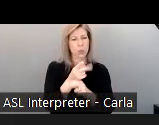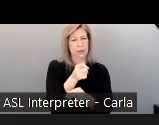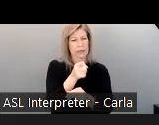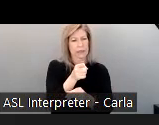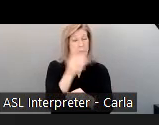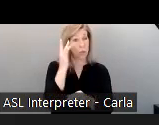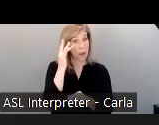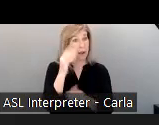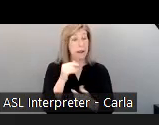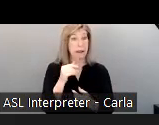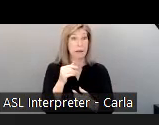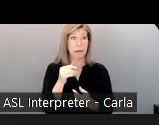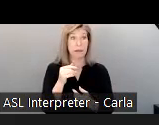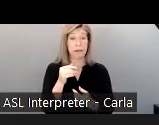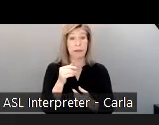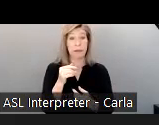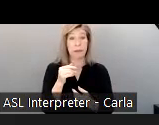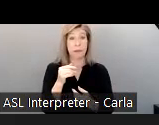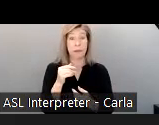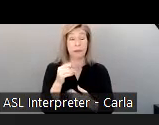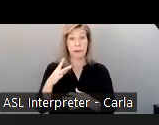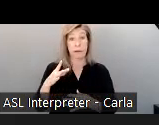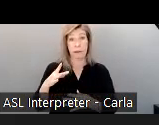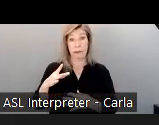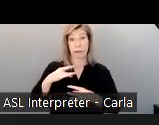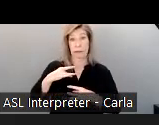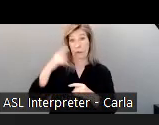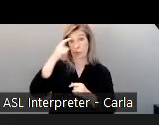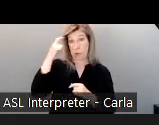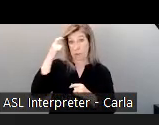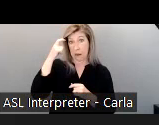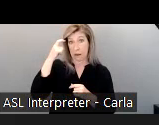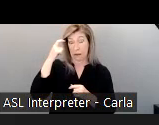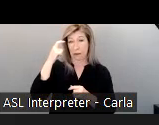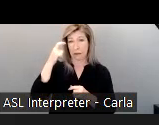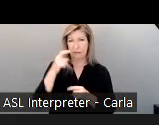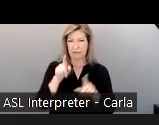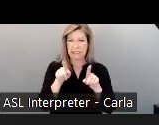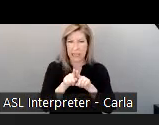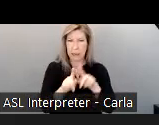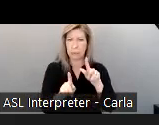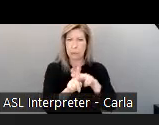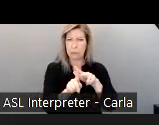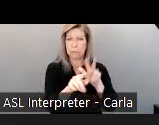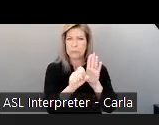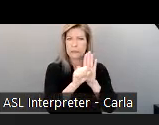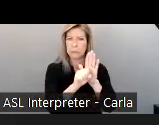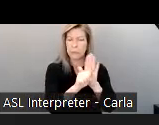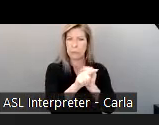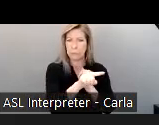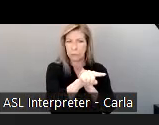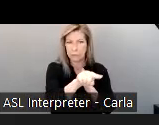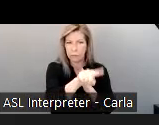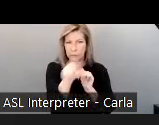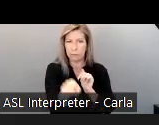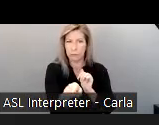we experience with vicarious trauma. And one of the really important things